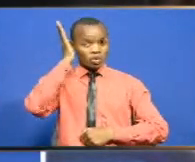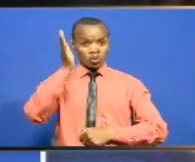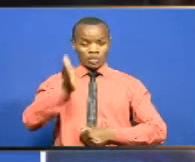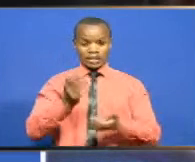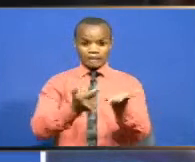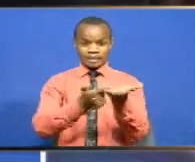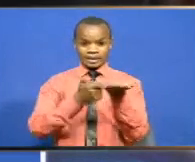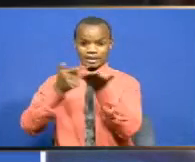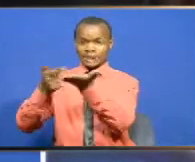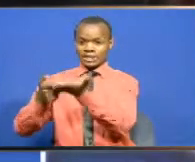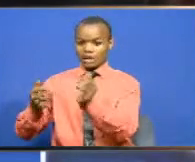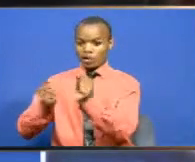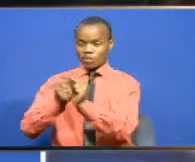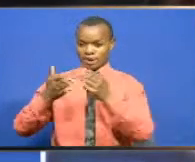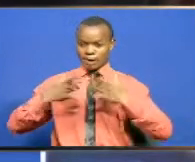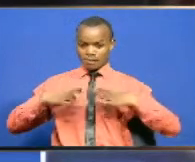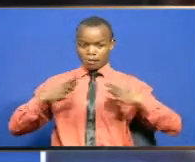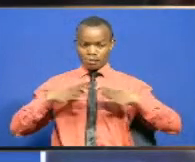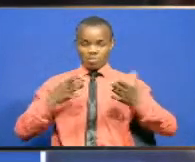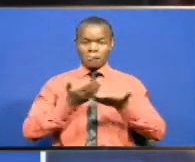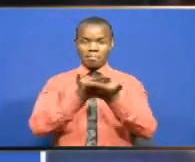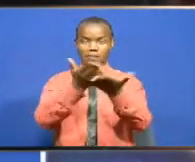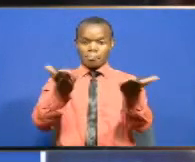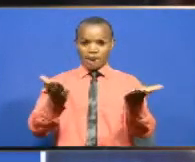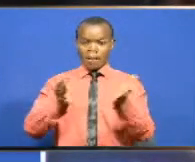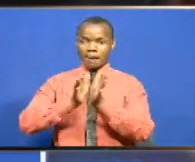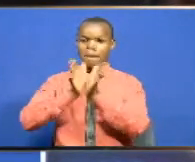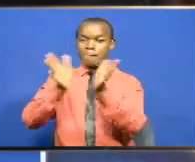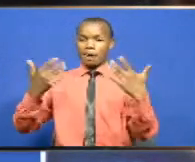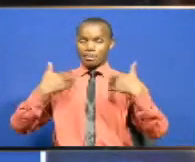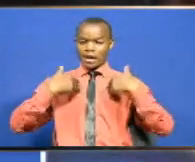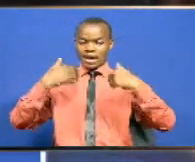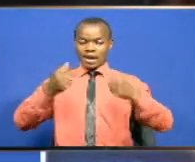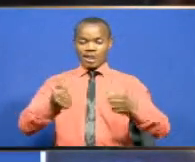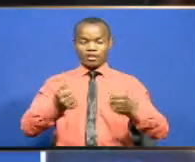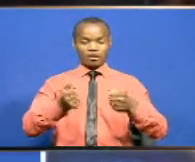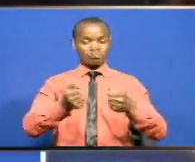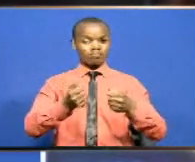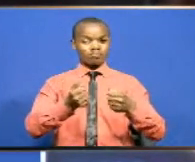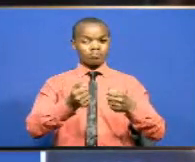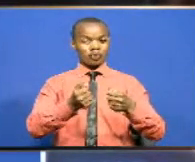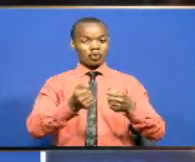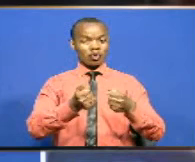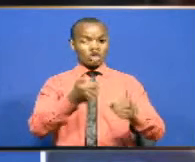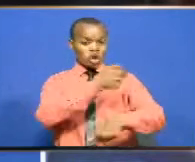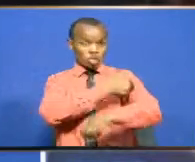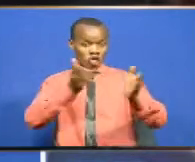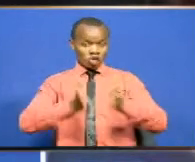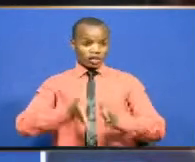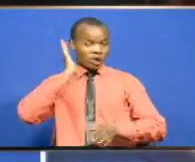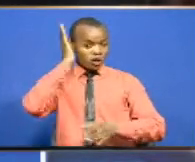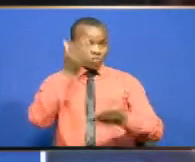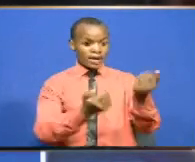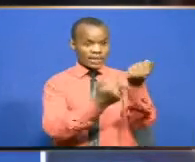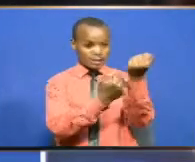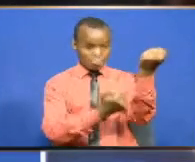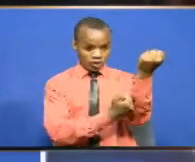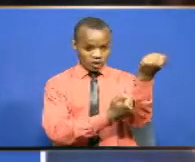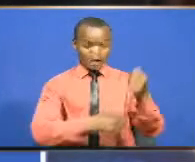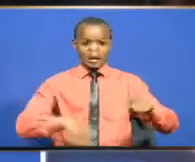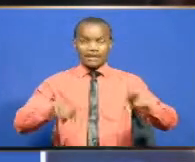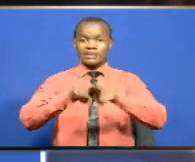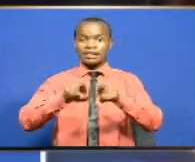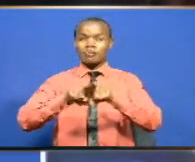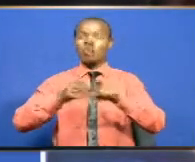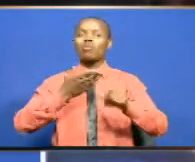community. Our public health officers will be offering psychosocial support so that we accept the way it is. And so far, I want to